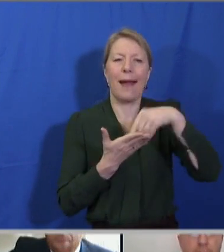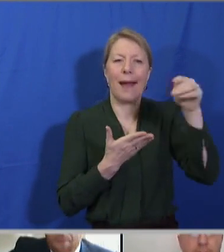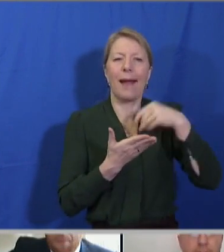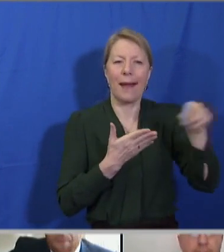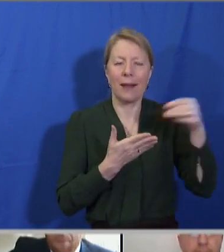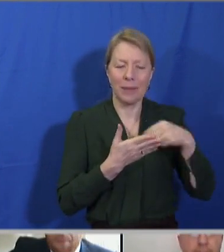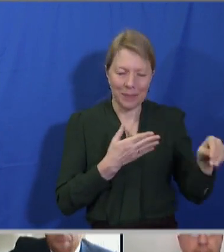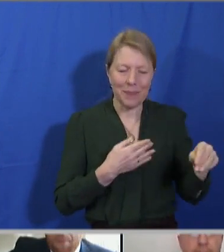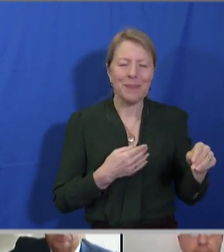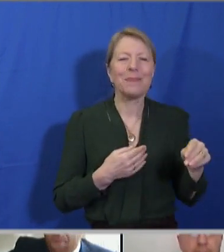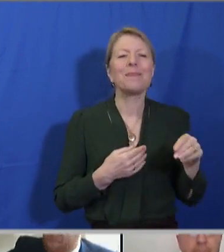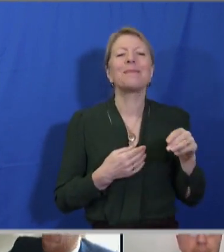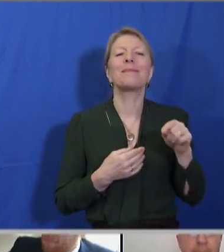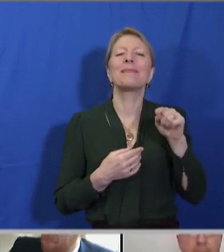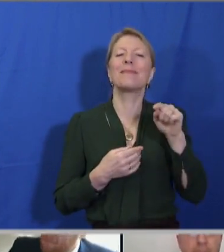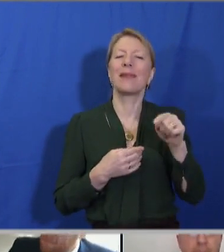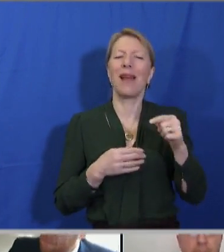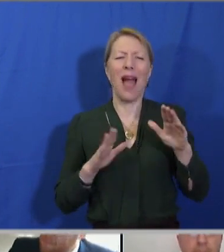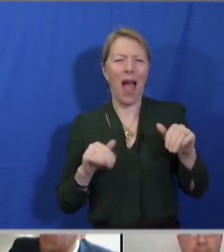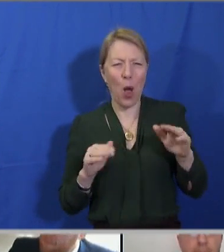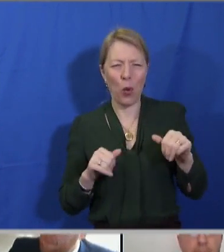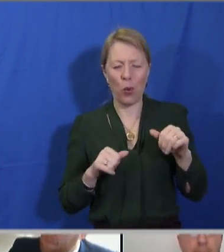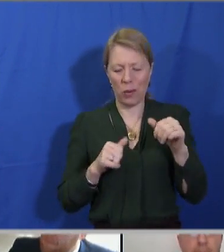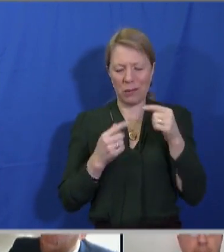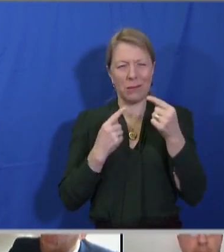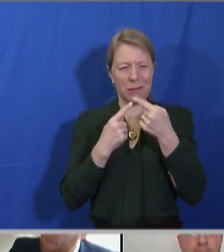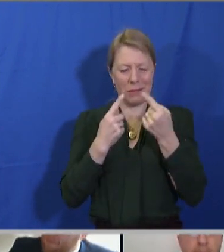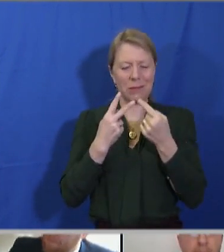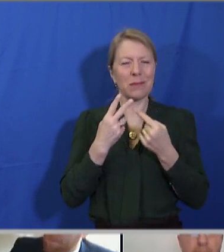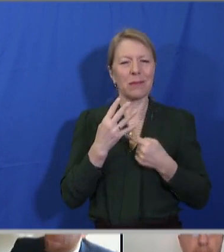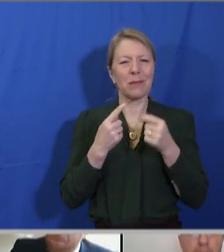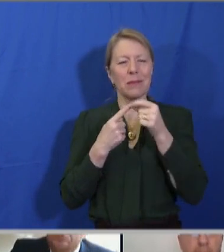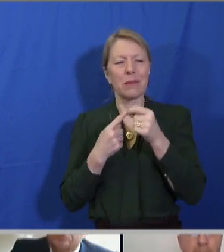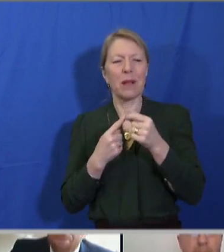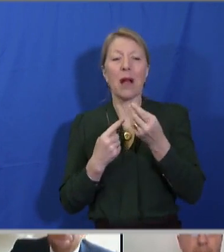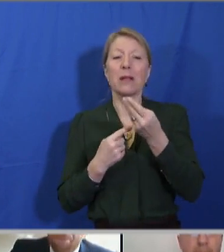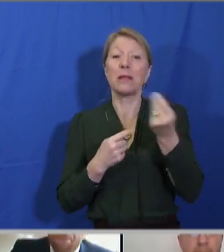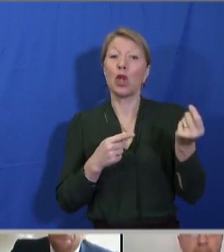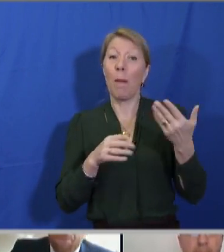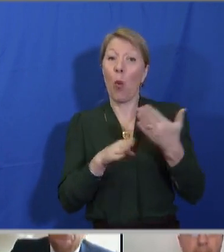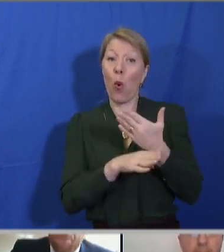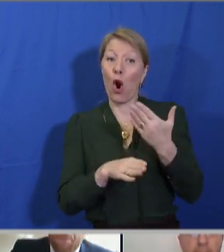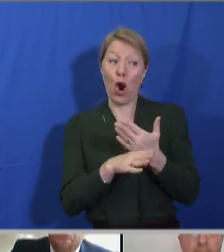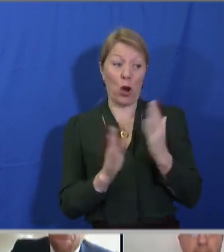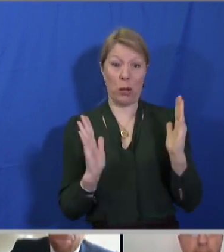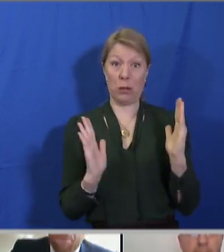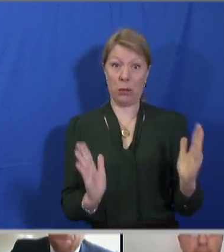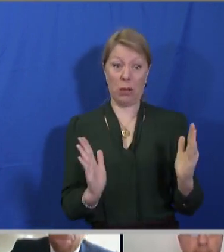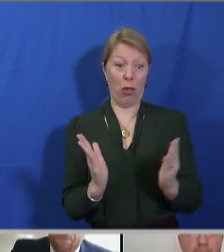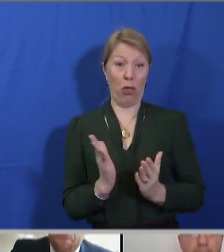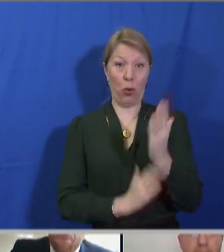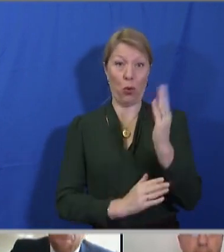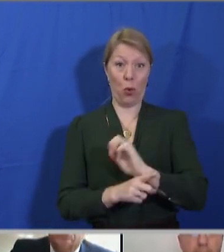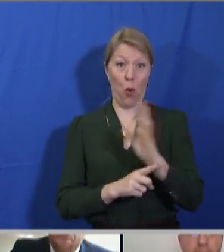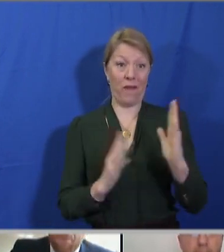this, and that we're currently working on now for people who have left employers during the qualifying period. So we've written out to employers to